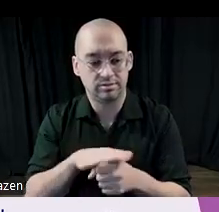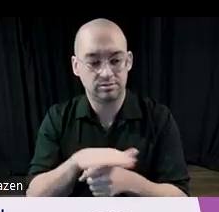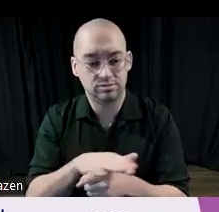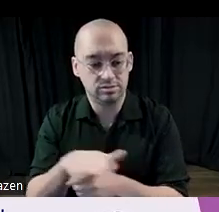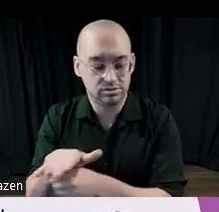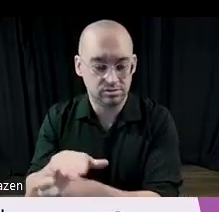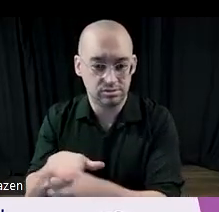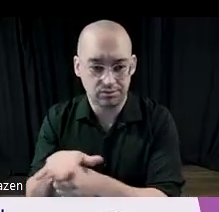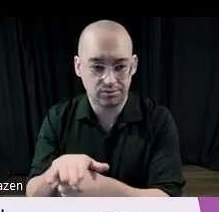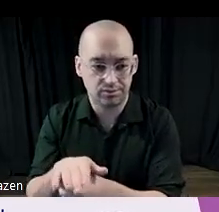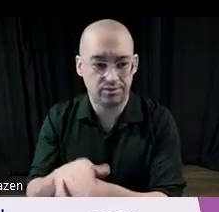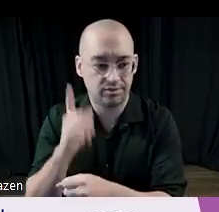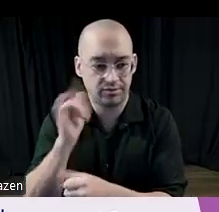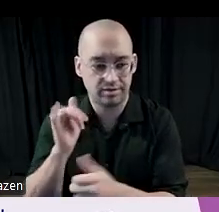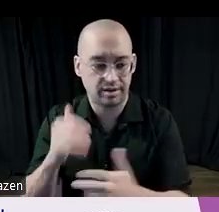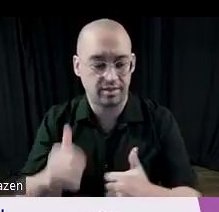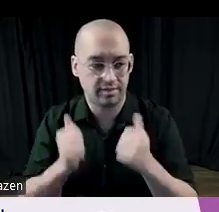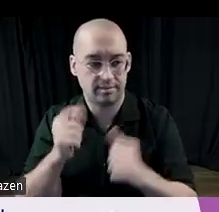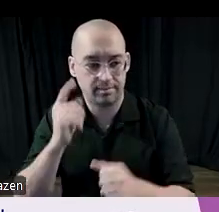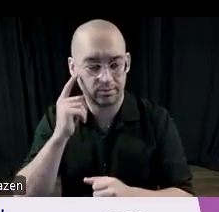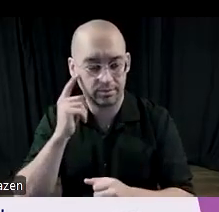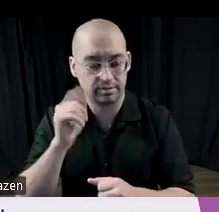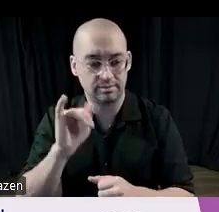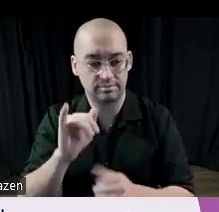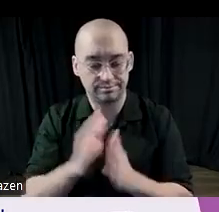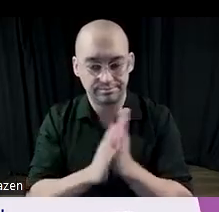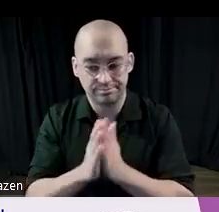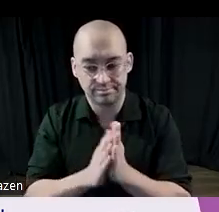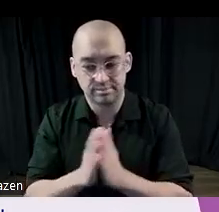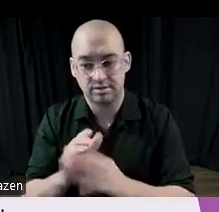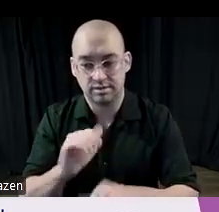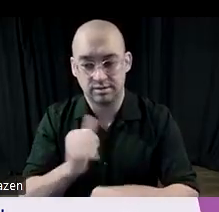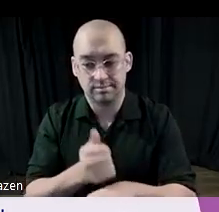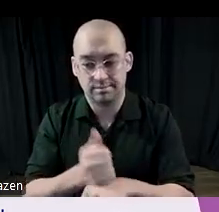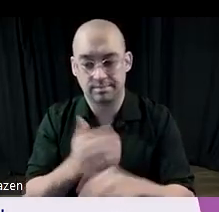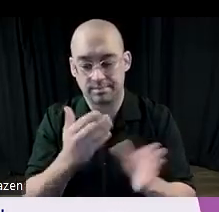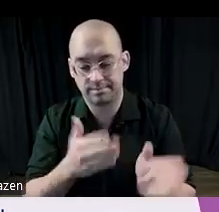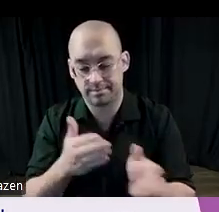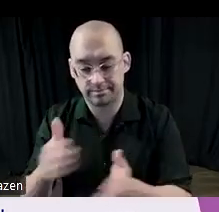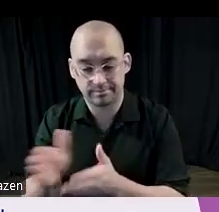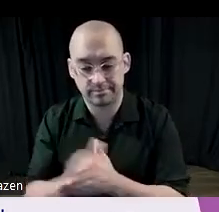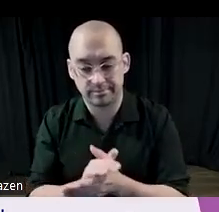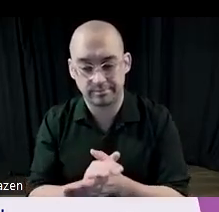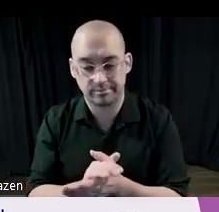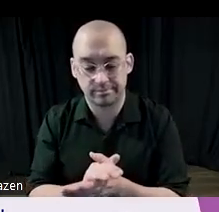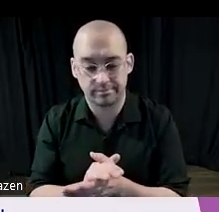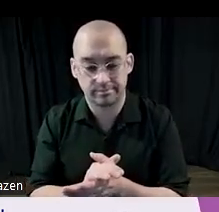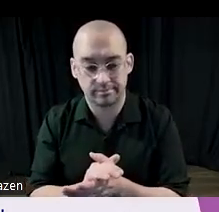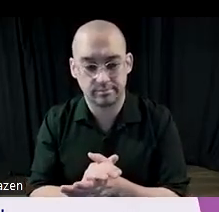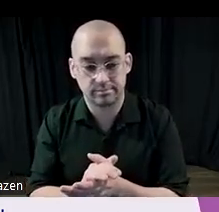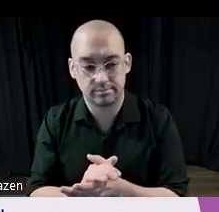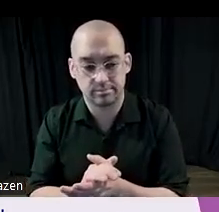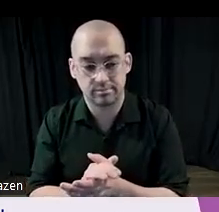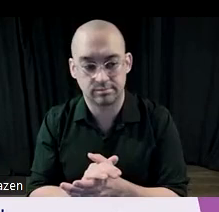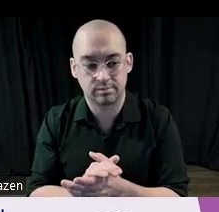the California Healthy Brain Initiative to implement public health strategies that promote brain health, address dementia, and support